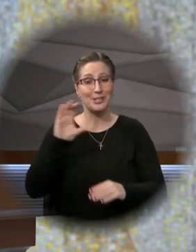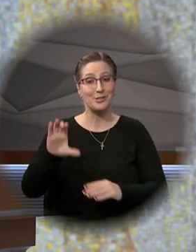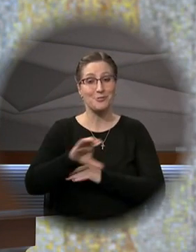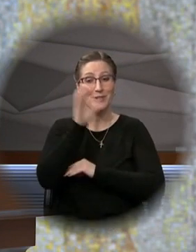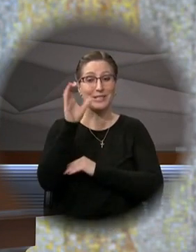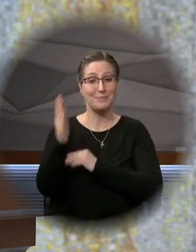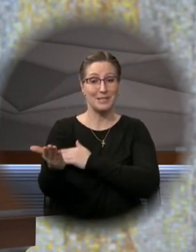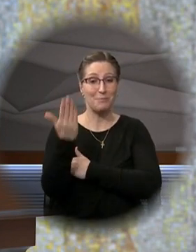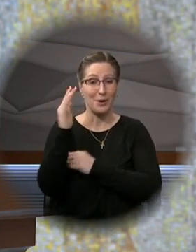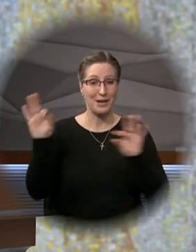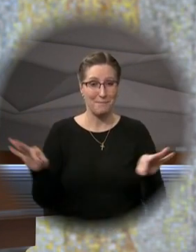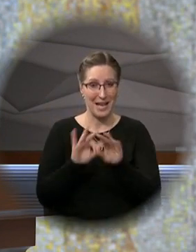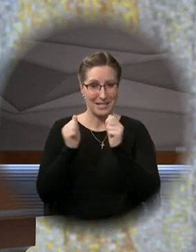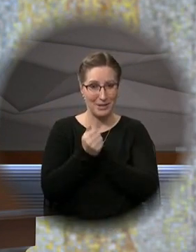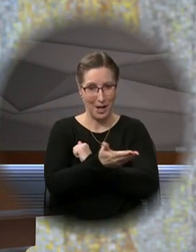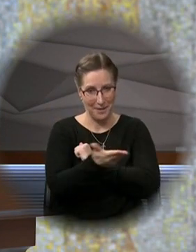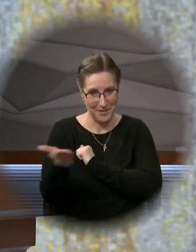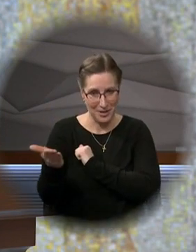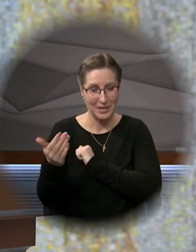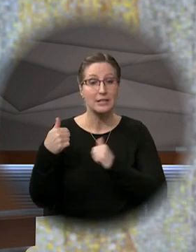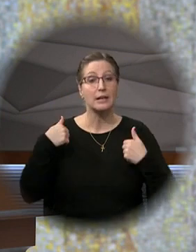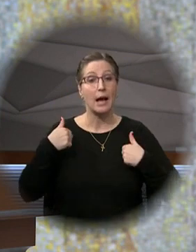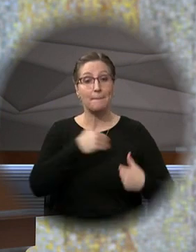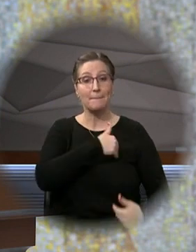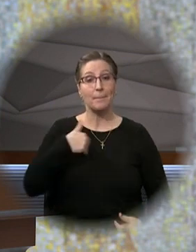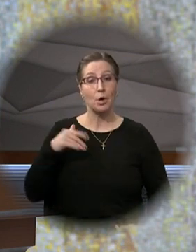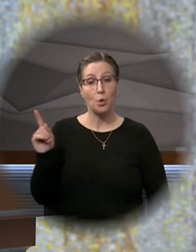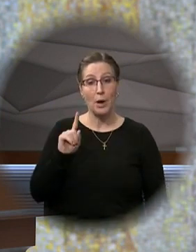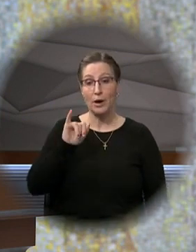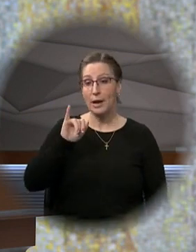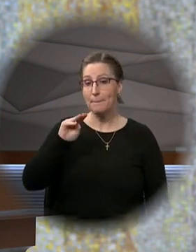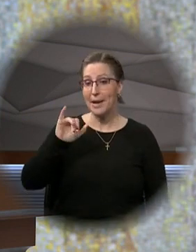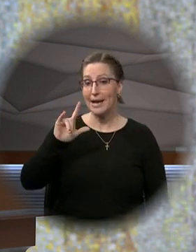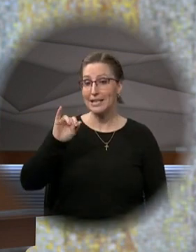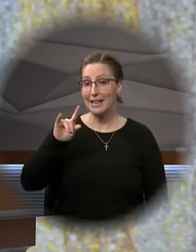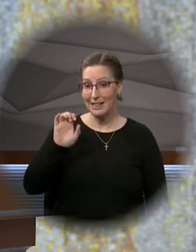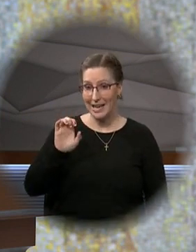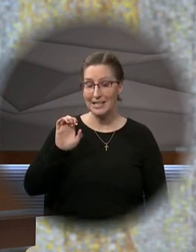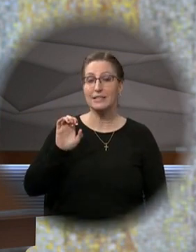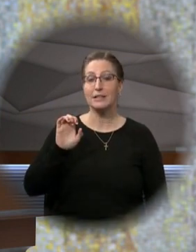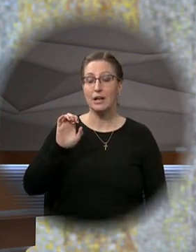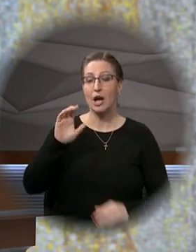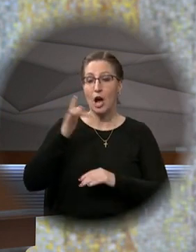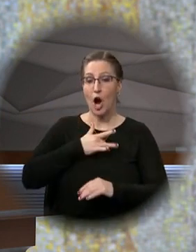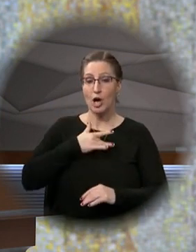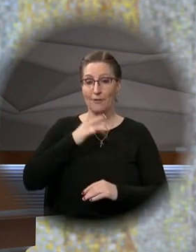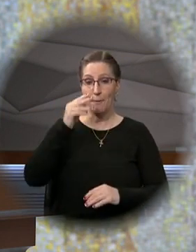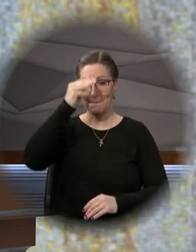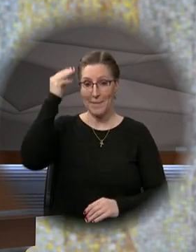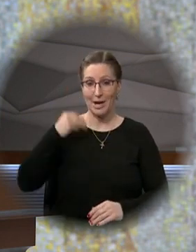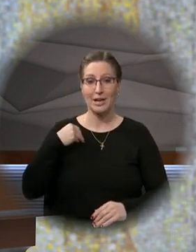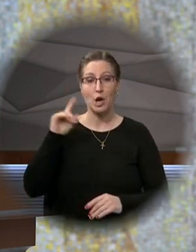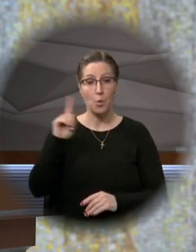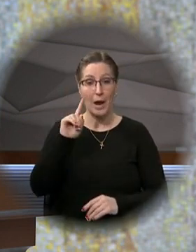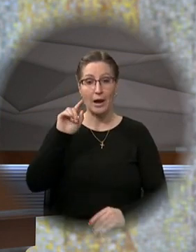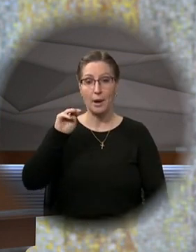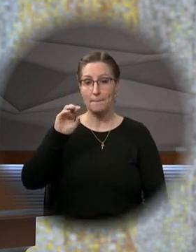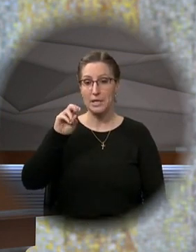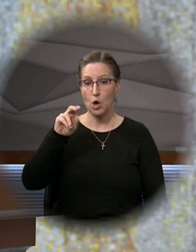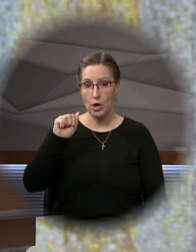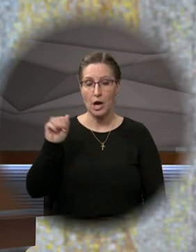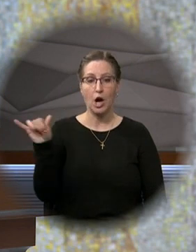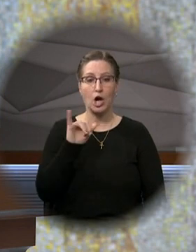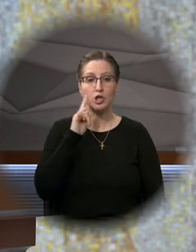morning Mass with you. I'm a member of Immaculate Heart of Mary Parish in Monona and serve in the Office of